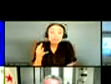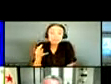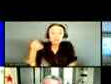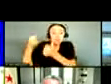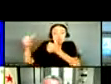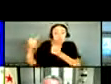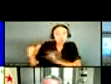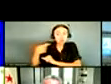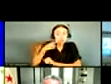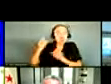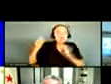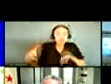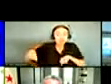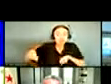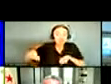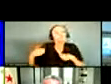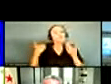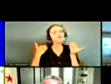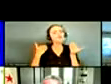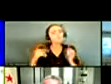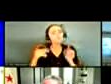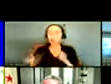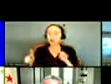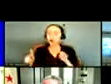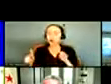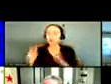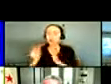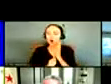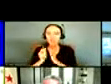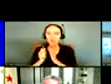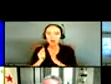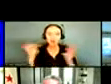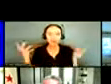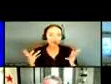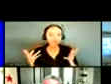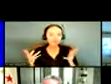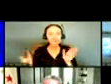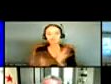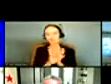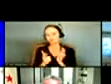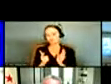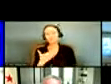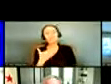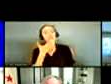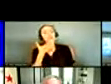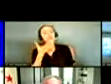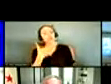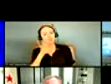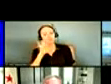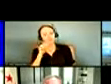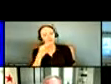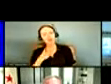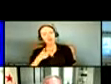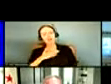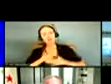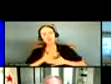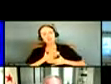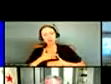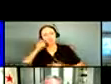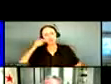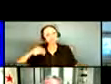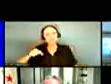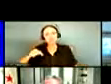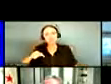you can't do it. So I think that'll be pretty straightforward. Okay, thank you, Councilmember Che. I appreciate it because this has been